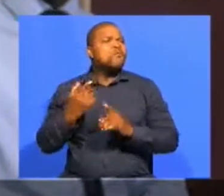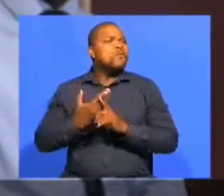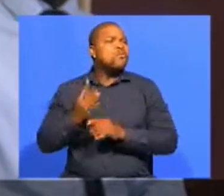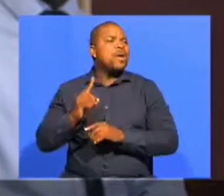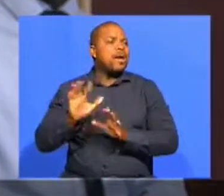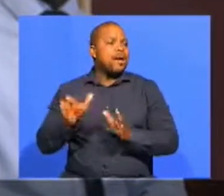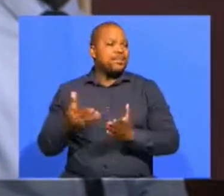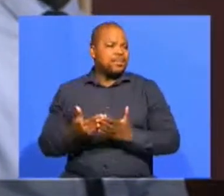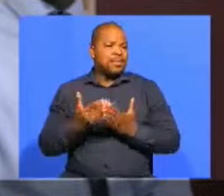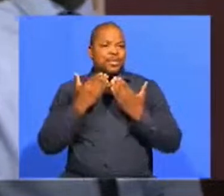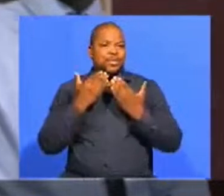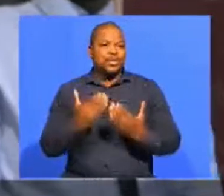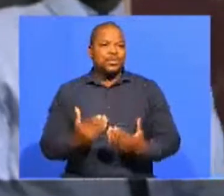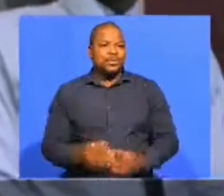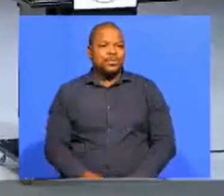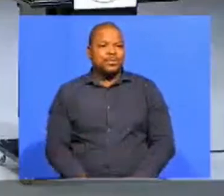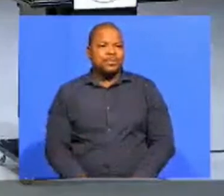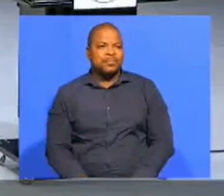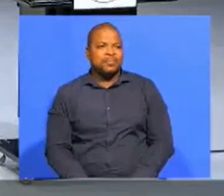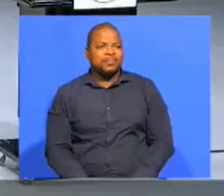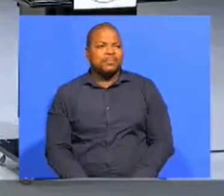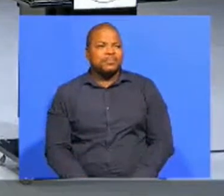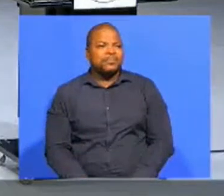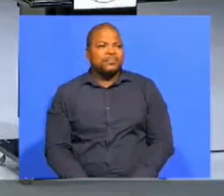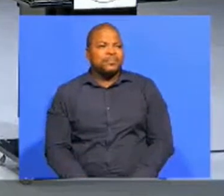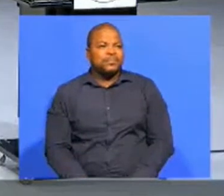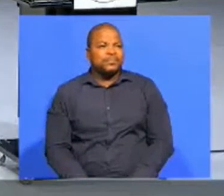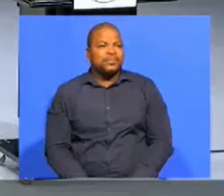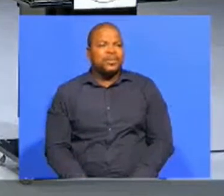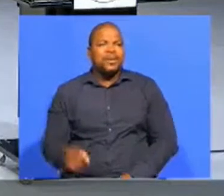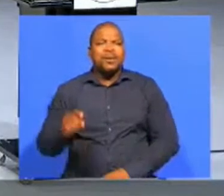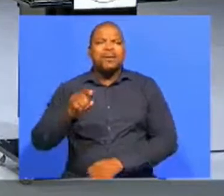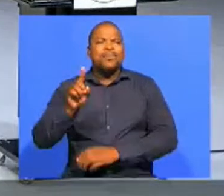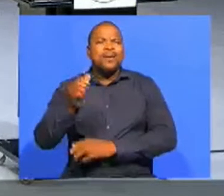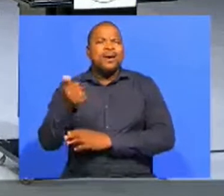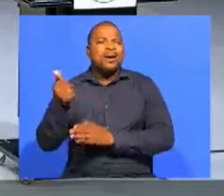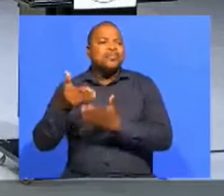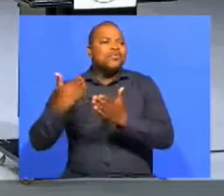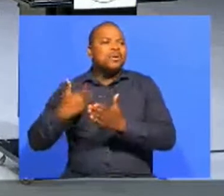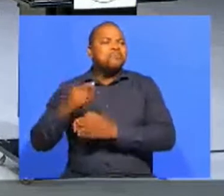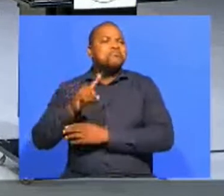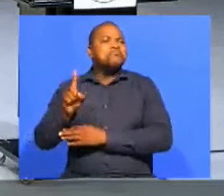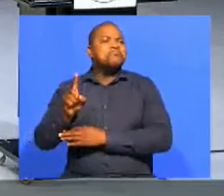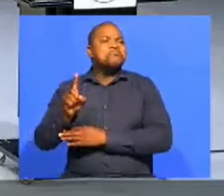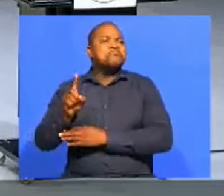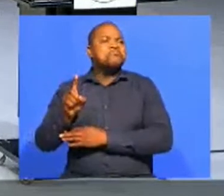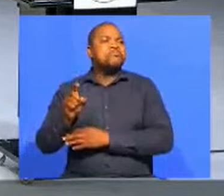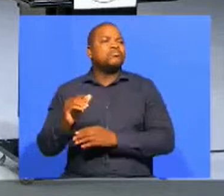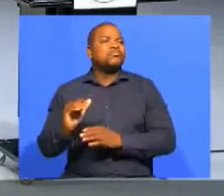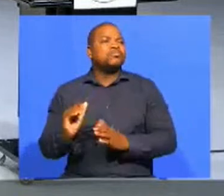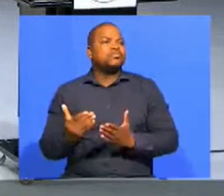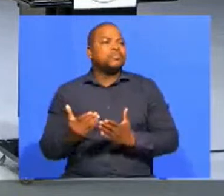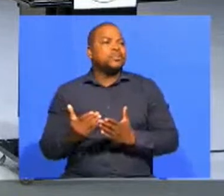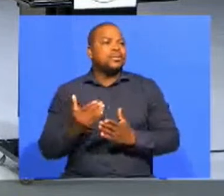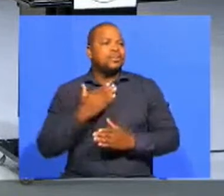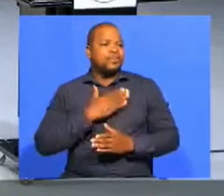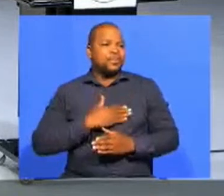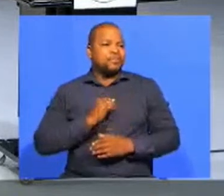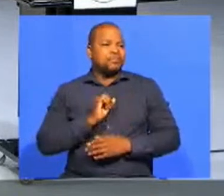from. Thank you. Is there any other question before we ask our Excellency? Yes,